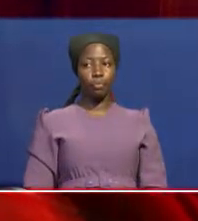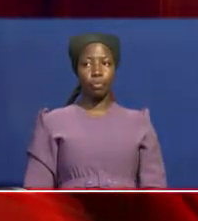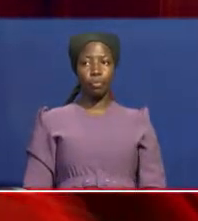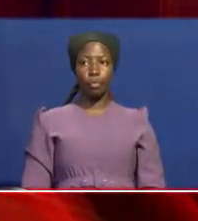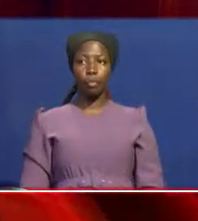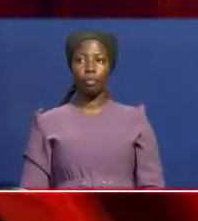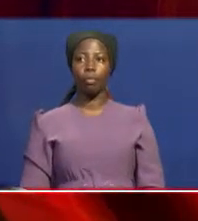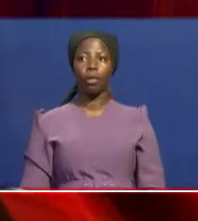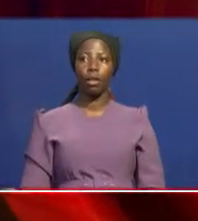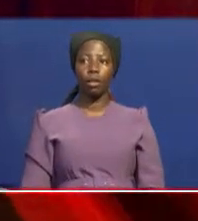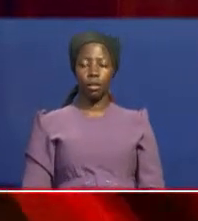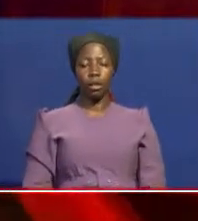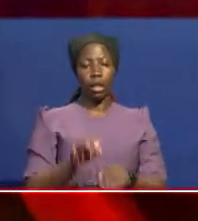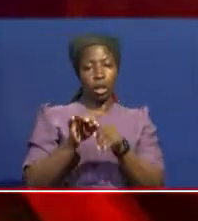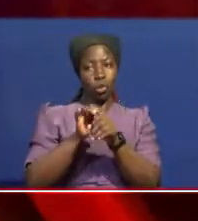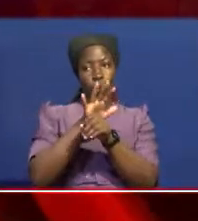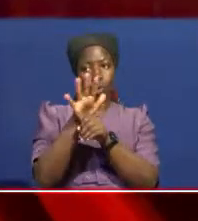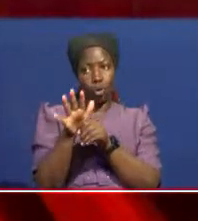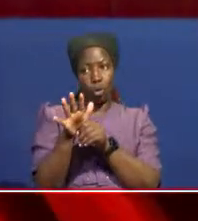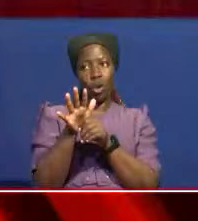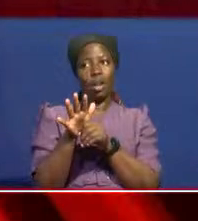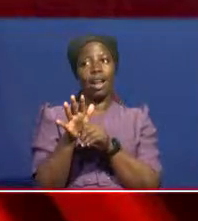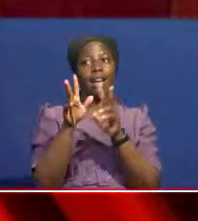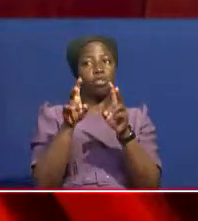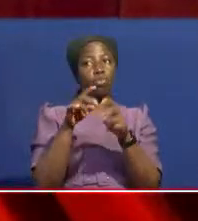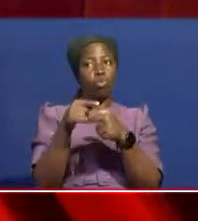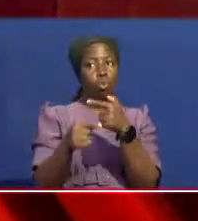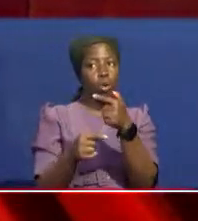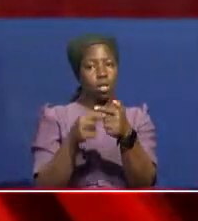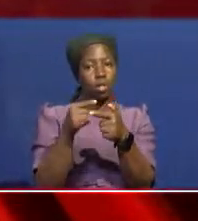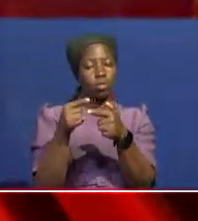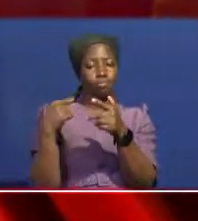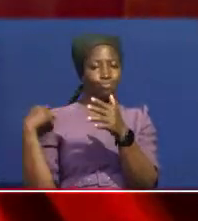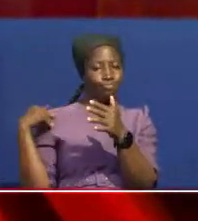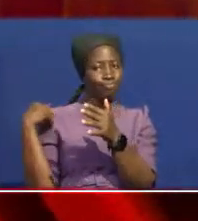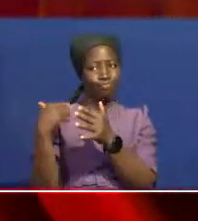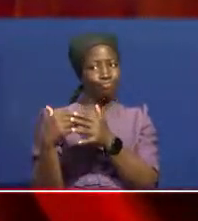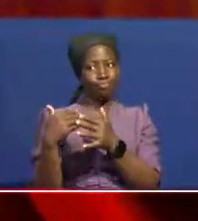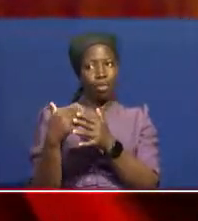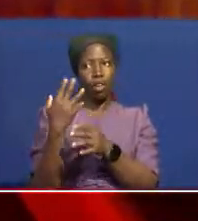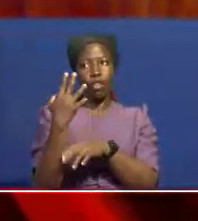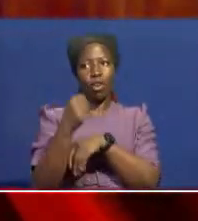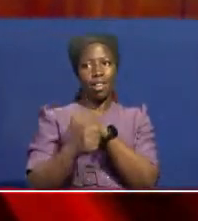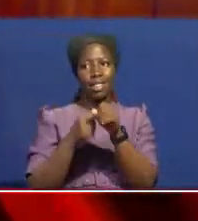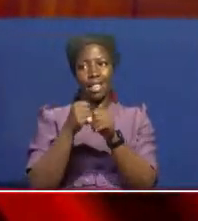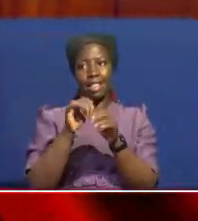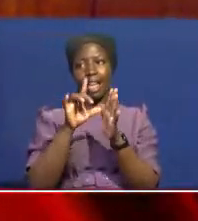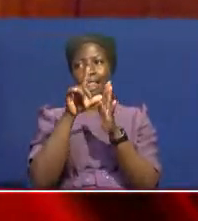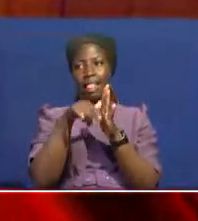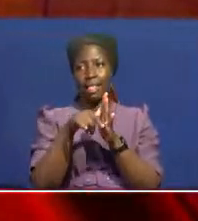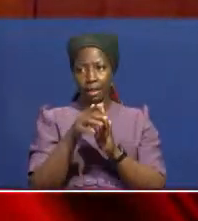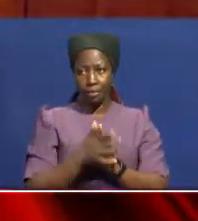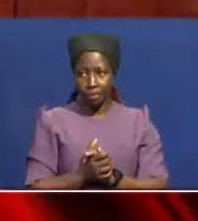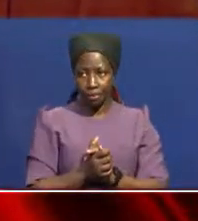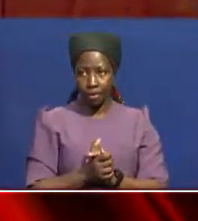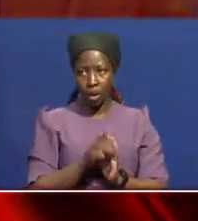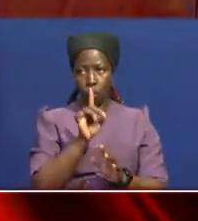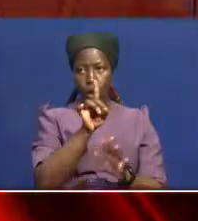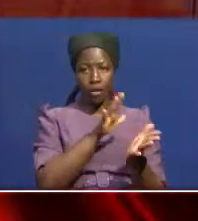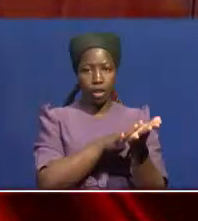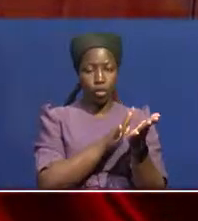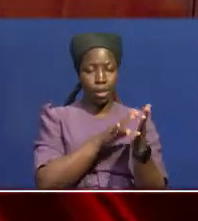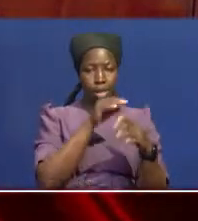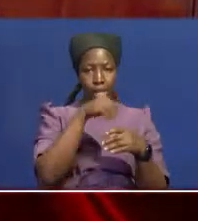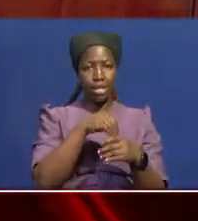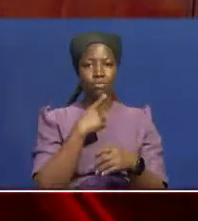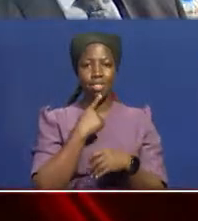The ghosts of the COVID-19 scandal continue to linger 4 years later. One of the recommendations in the 196-page report